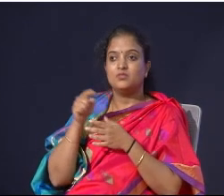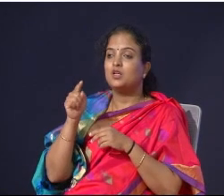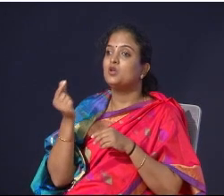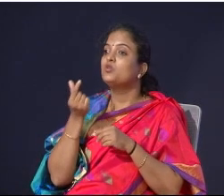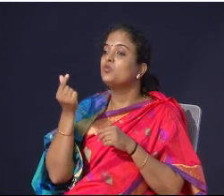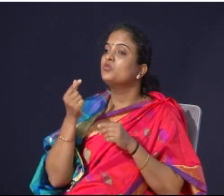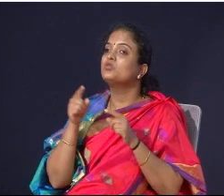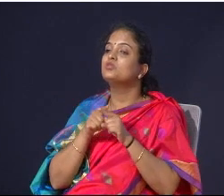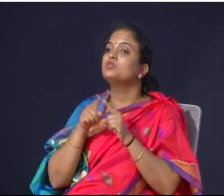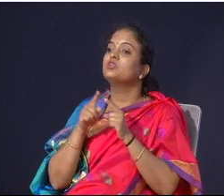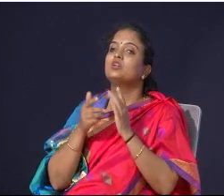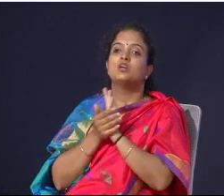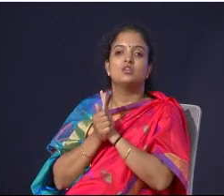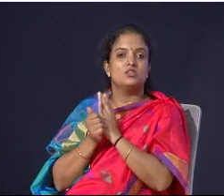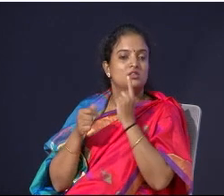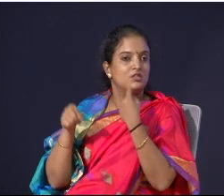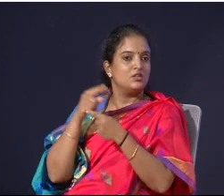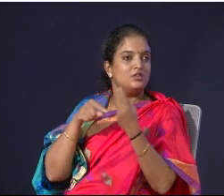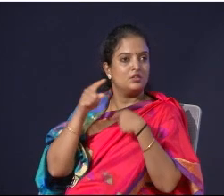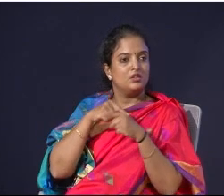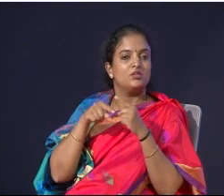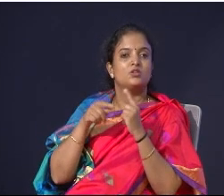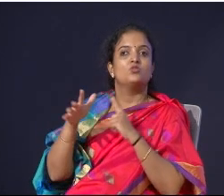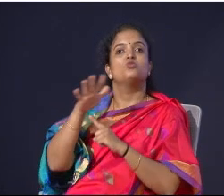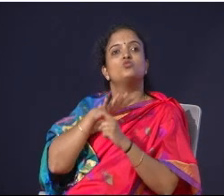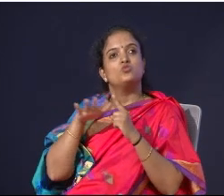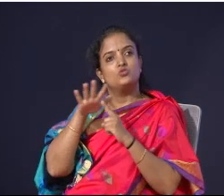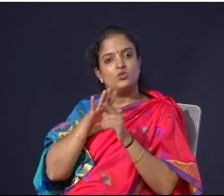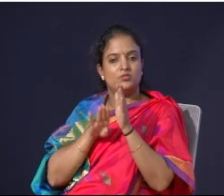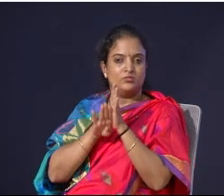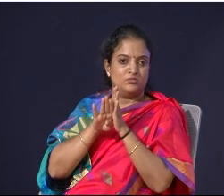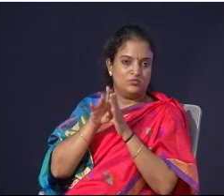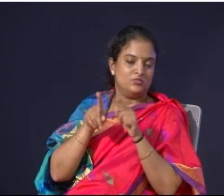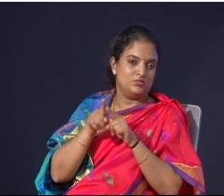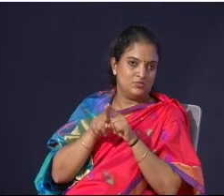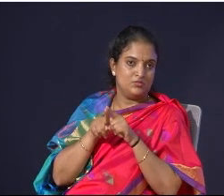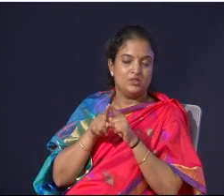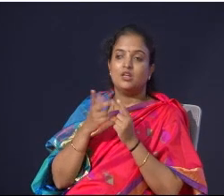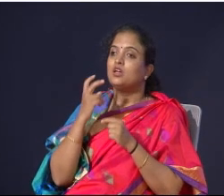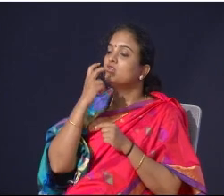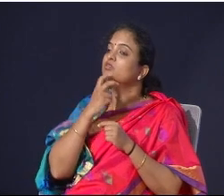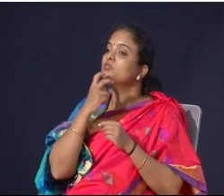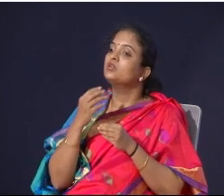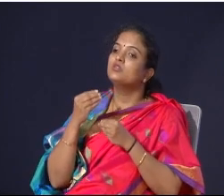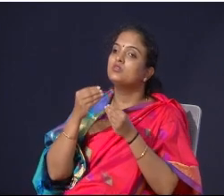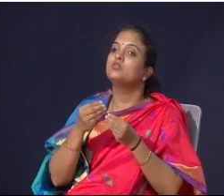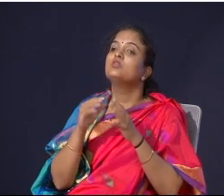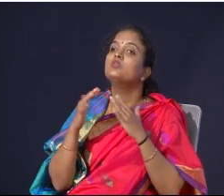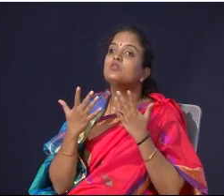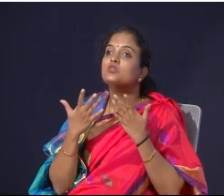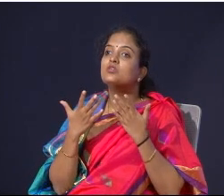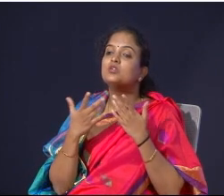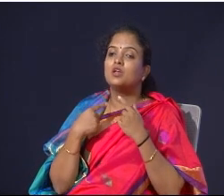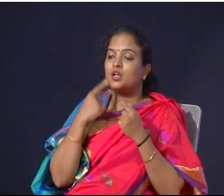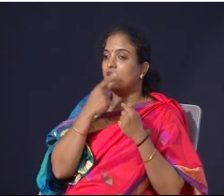vision for the daily living skills and social integration. Vision rehabilitation helped improve her speech as she learned lip